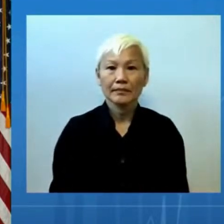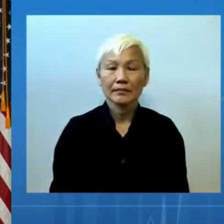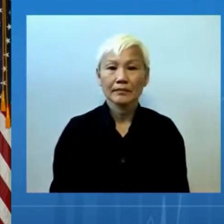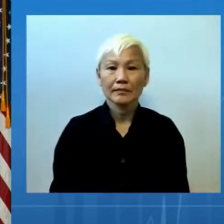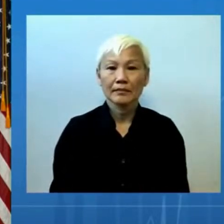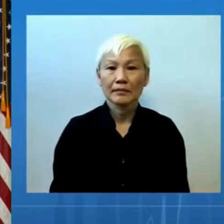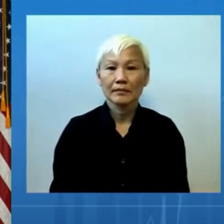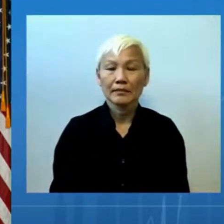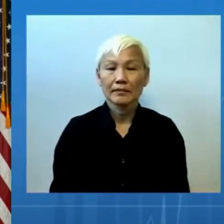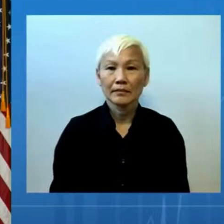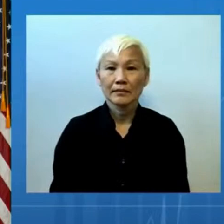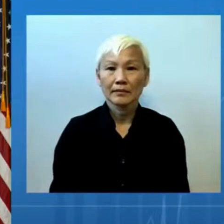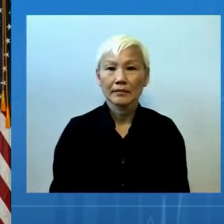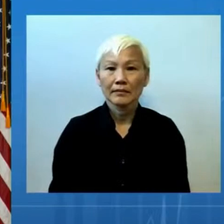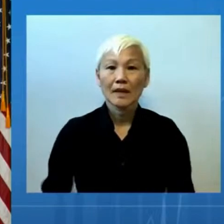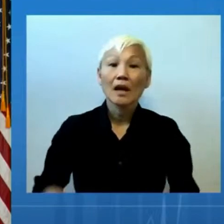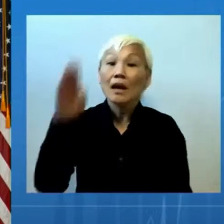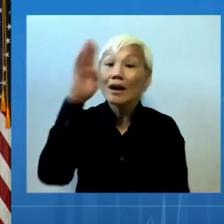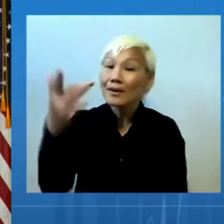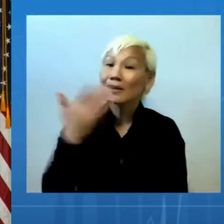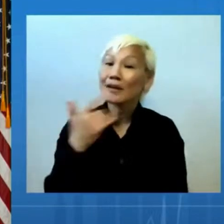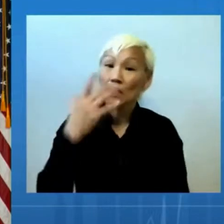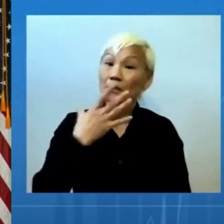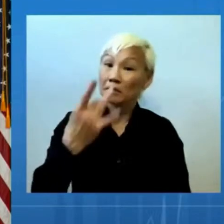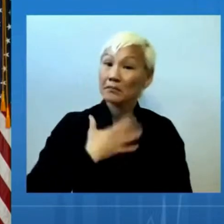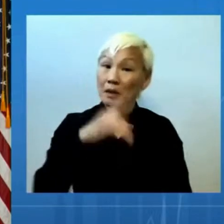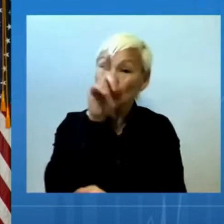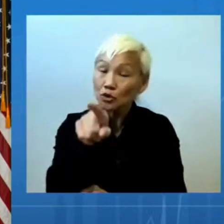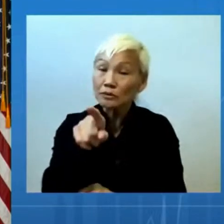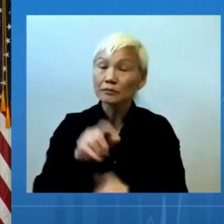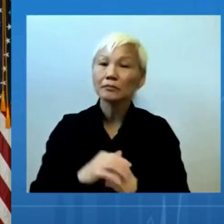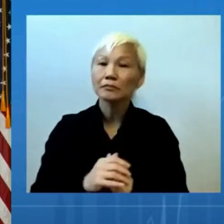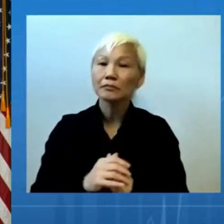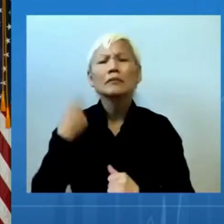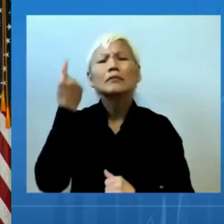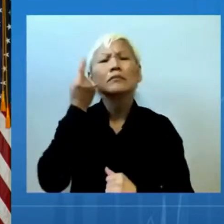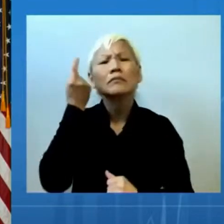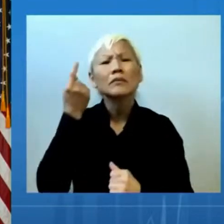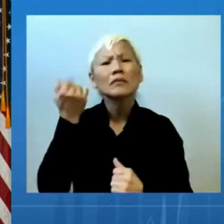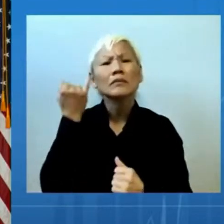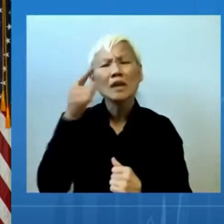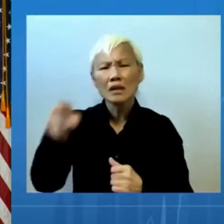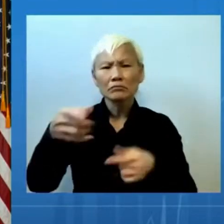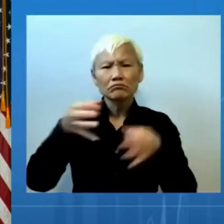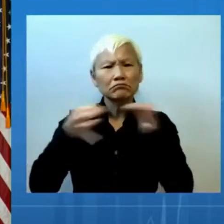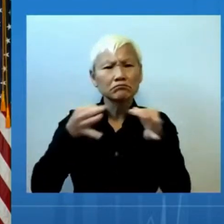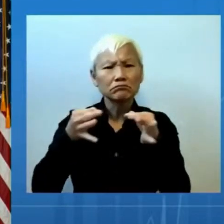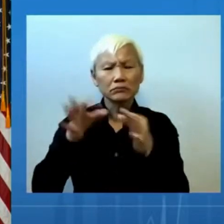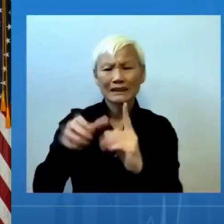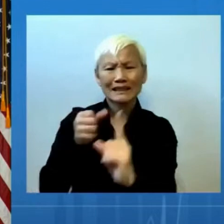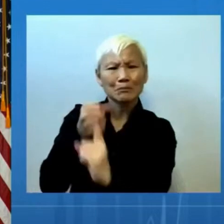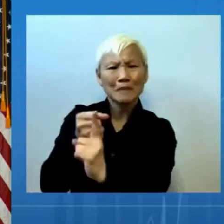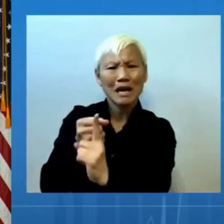Hi, thank you so much for taking my question. I was wondering if you could talk a little bit about the impact of the news on,